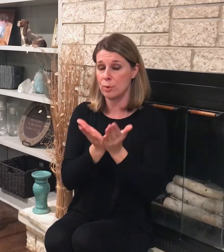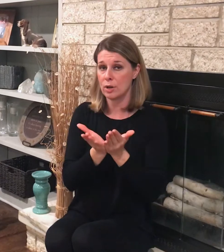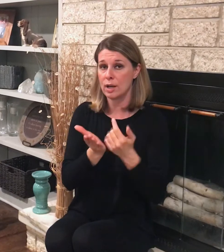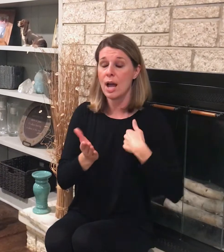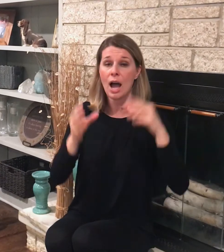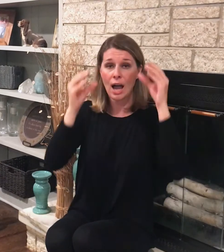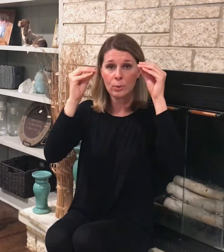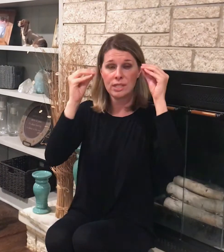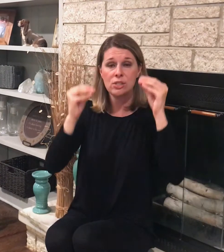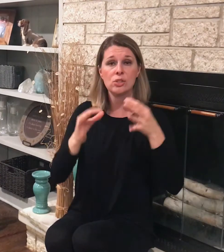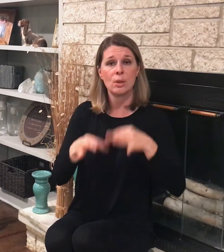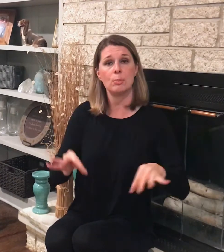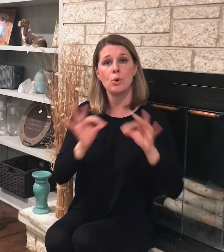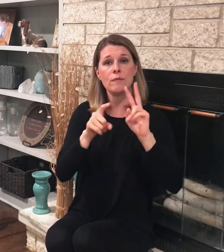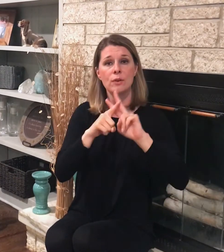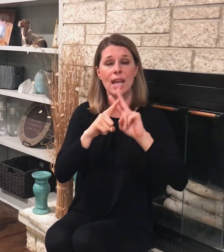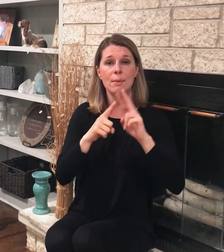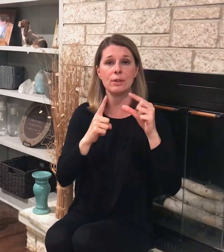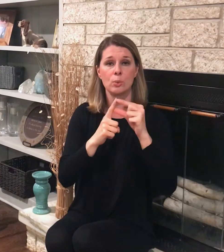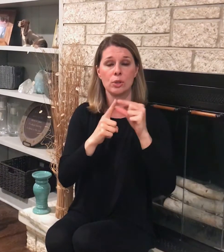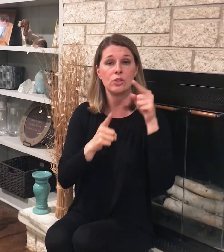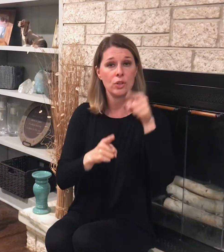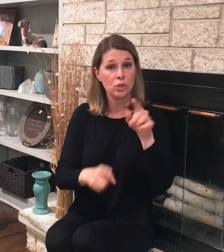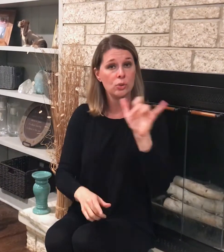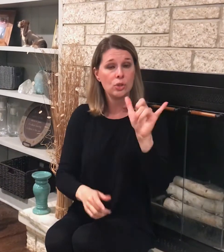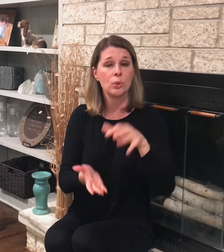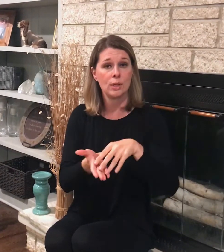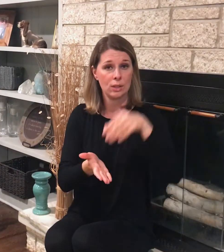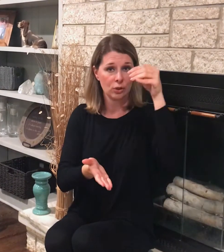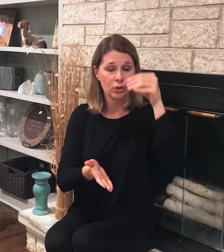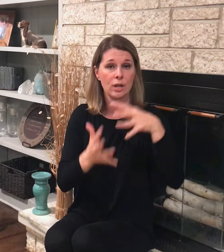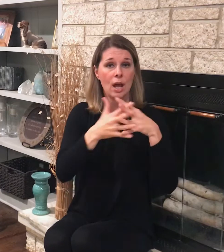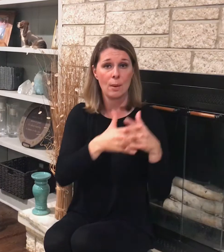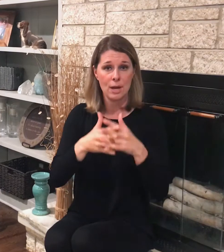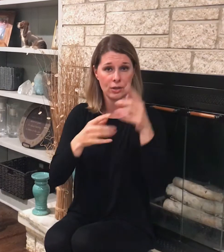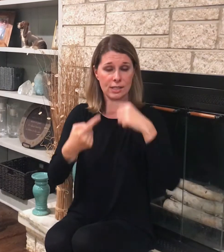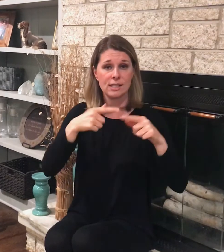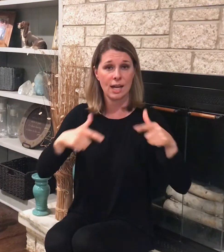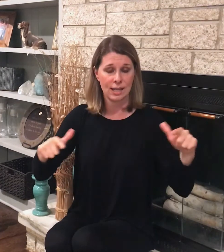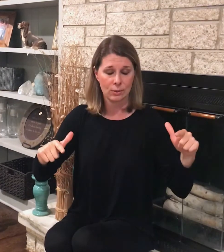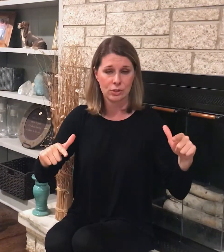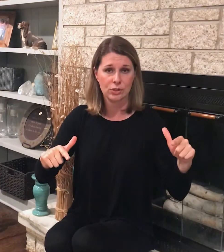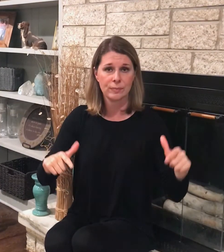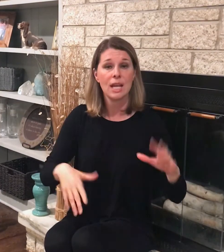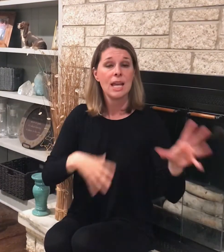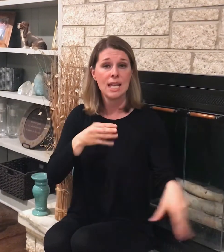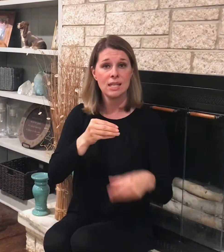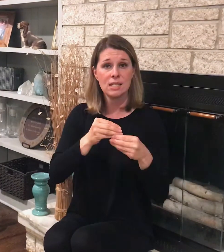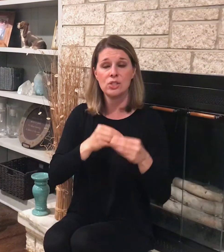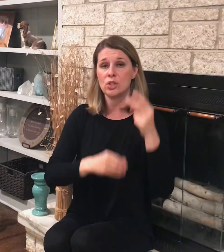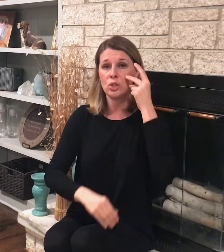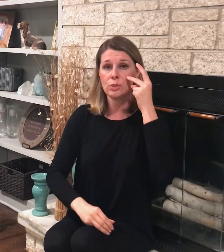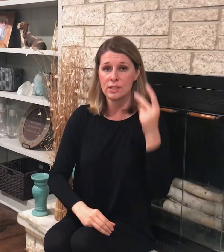you the book. I will teach you some important vocabulary words so that you too can learn American Sign Language.